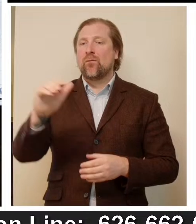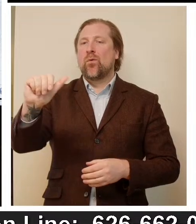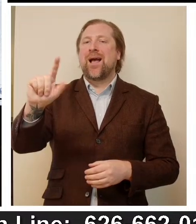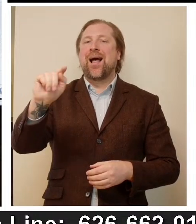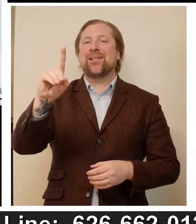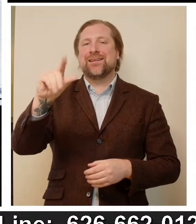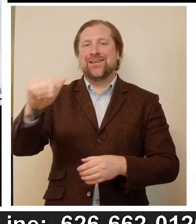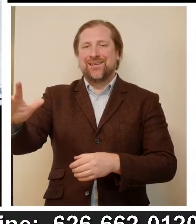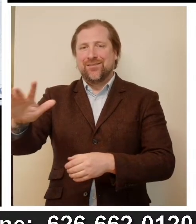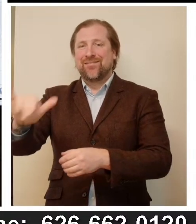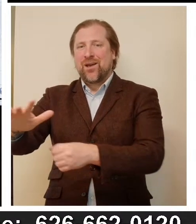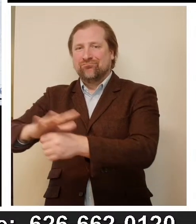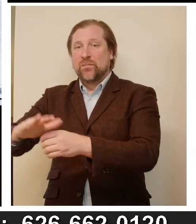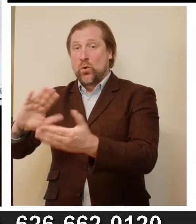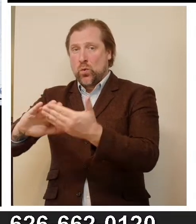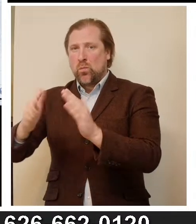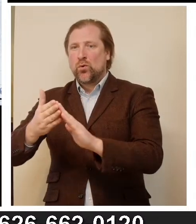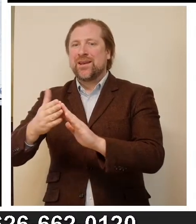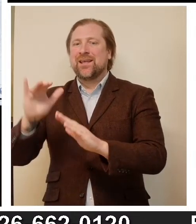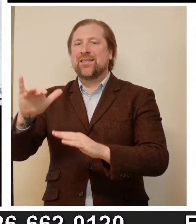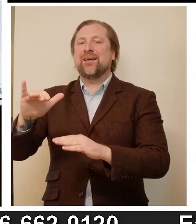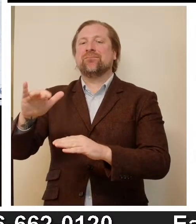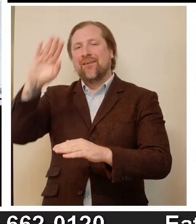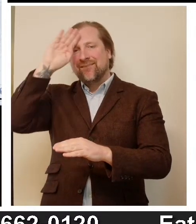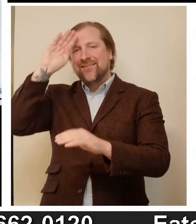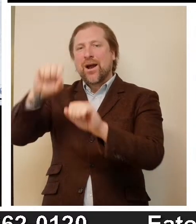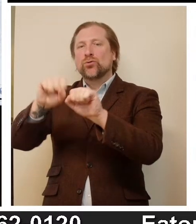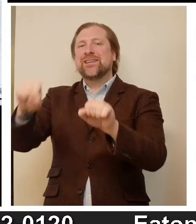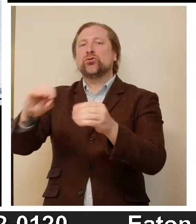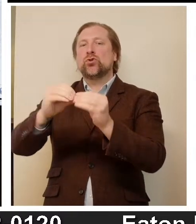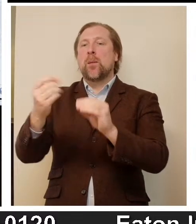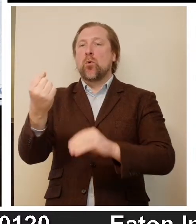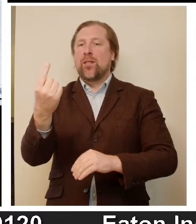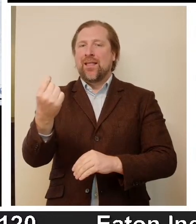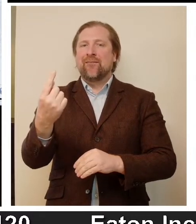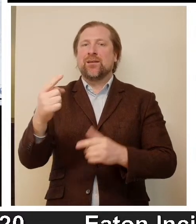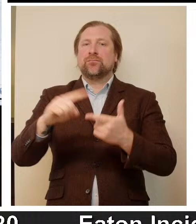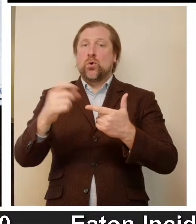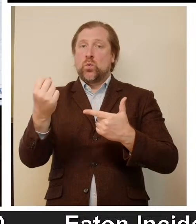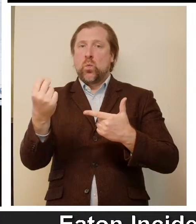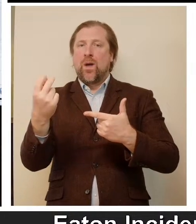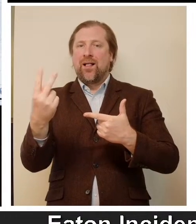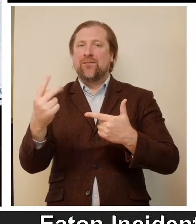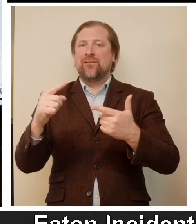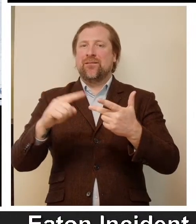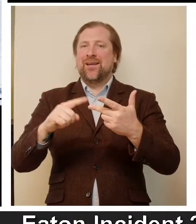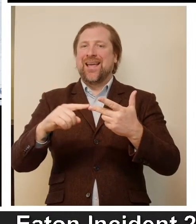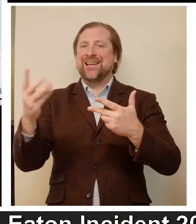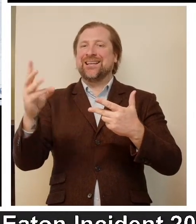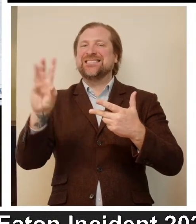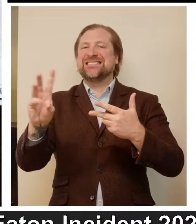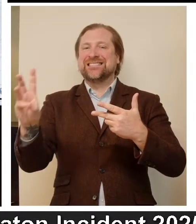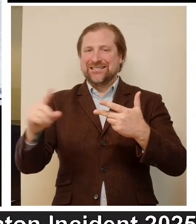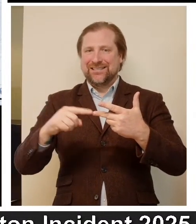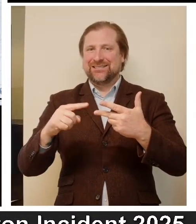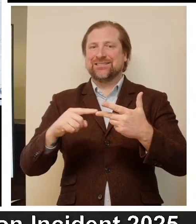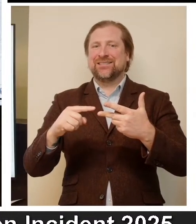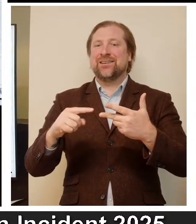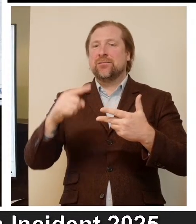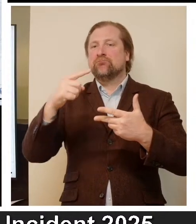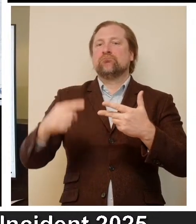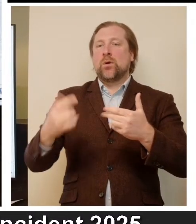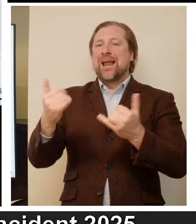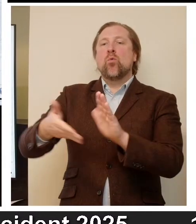Altadena community, Fire Station 11, Fire Station 12, and Fire Station 66 are